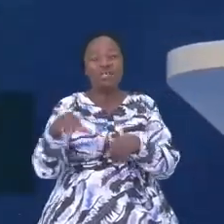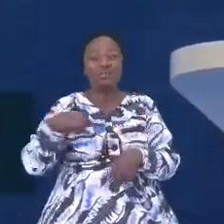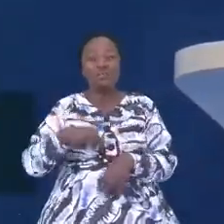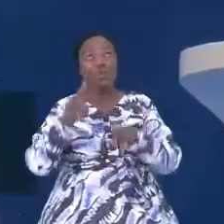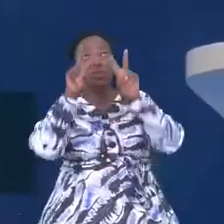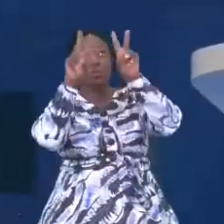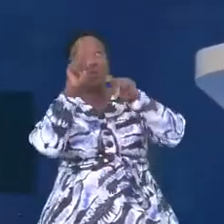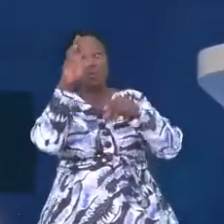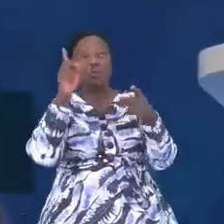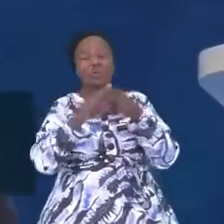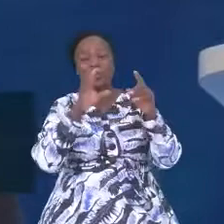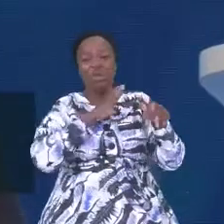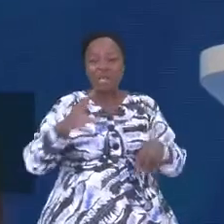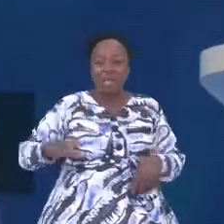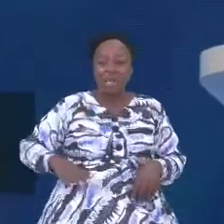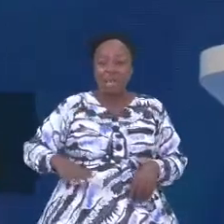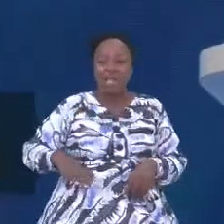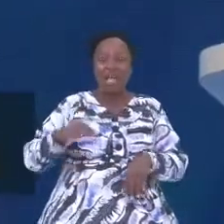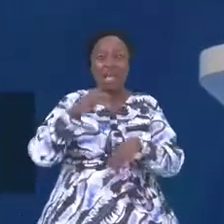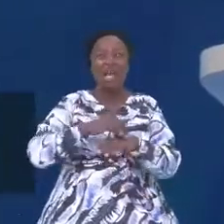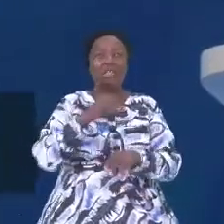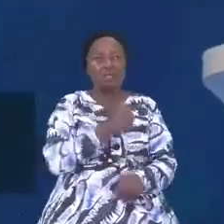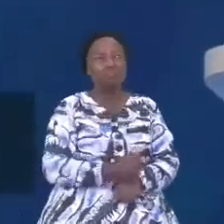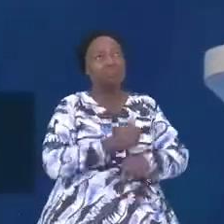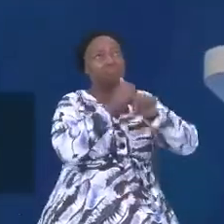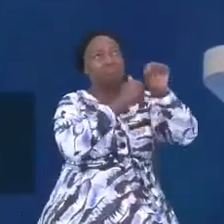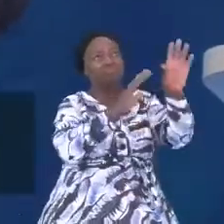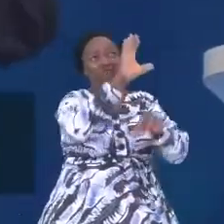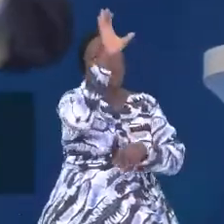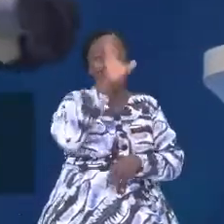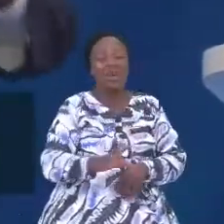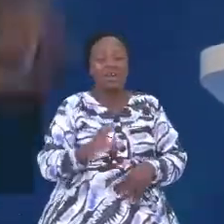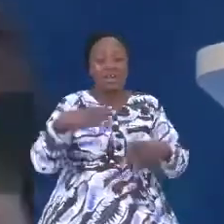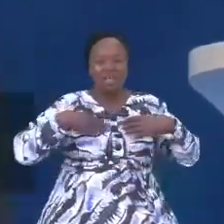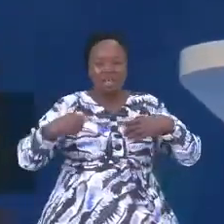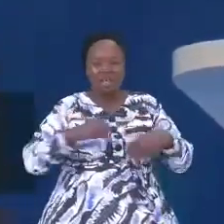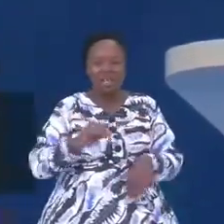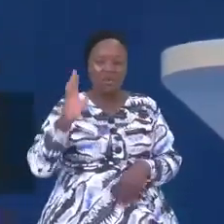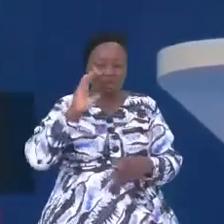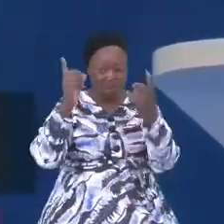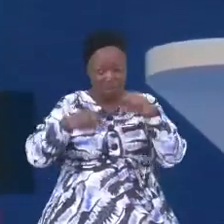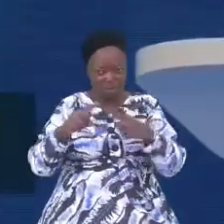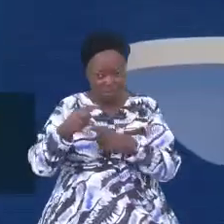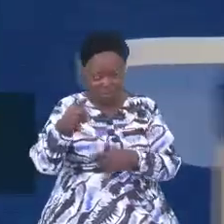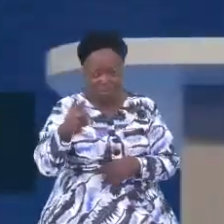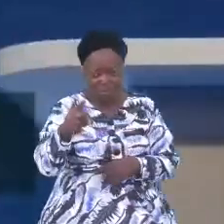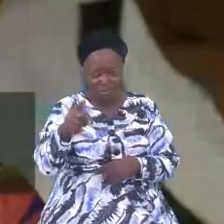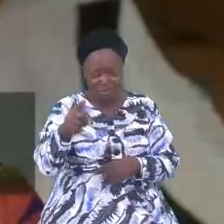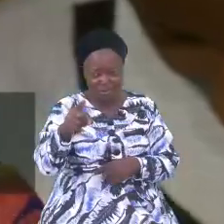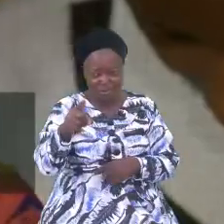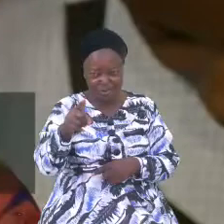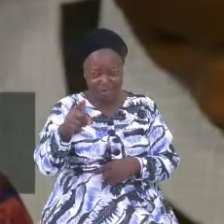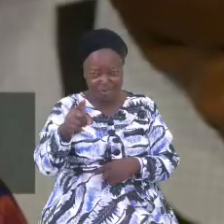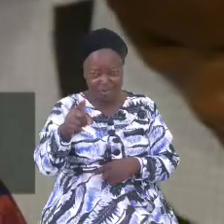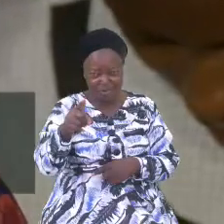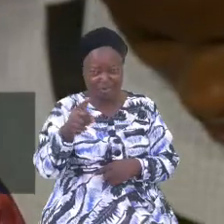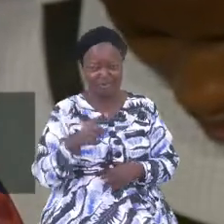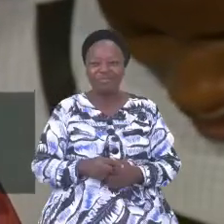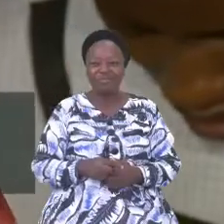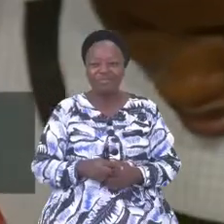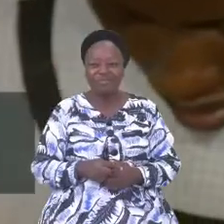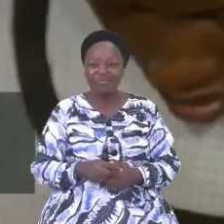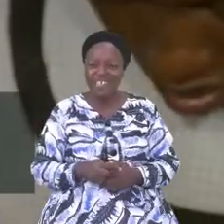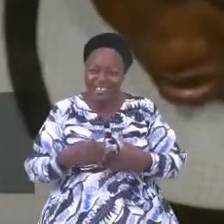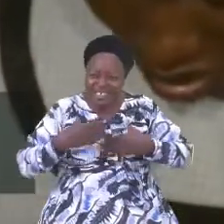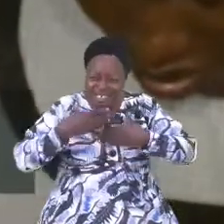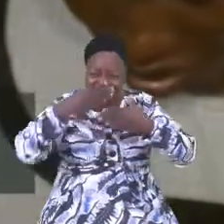up to Christ at Calvary, healing will come to you. Amen. Give me a